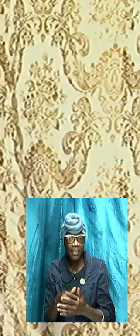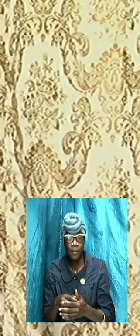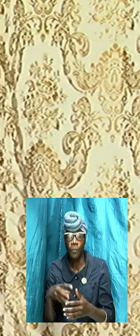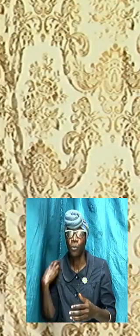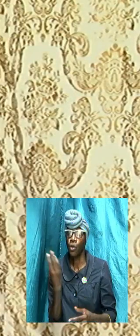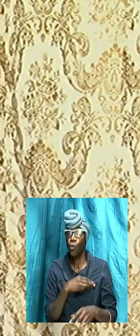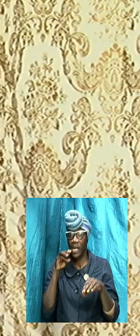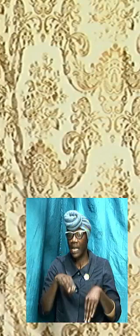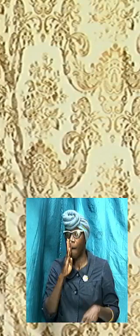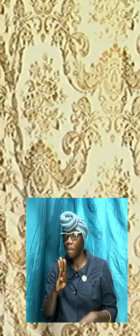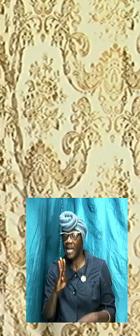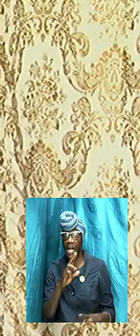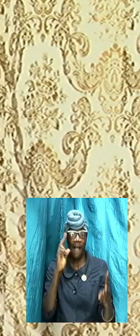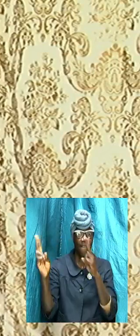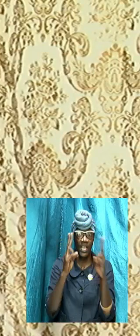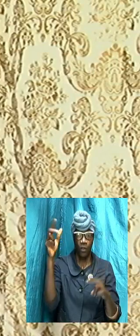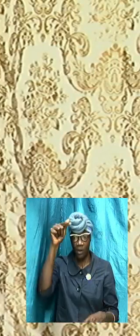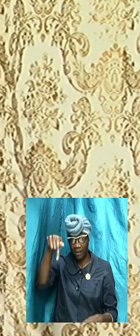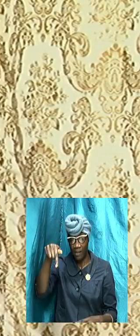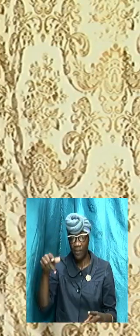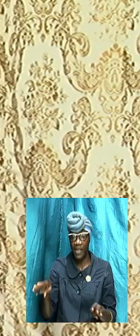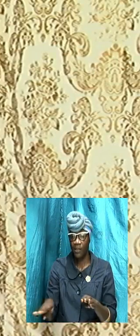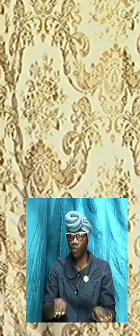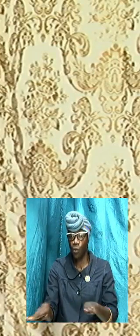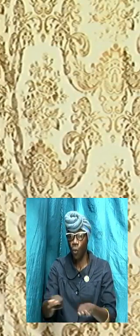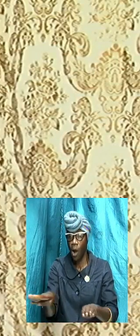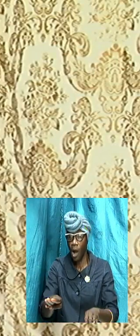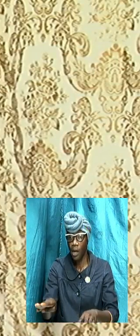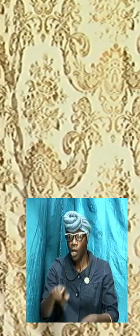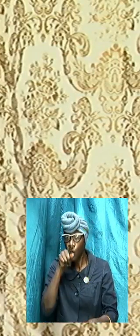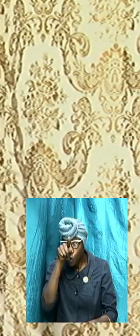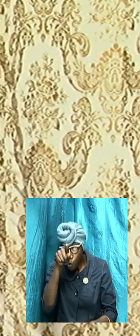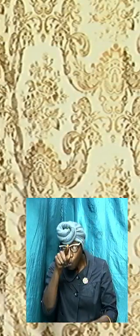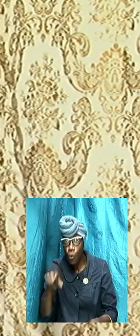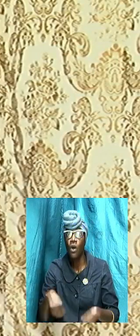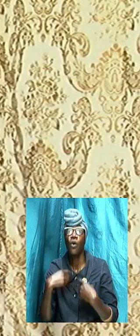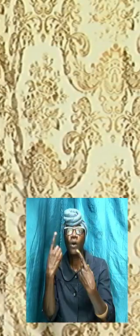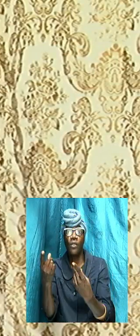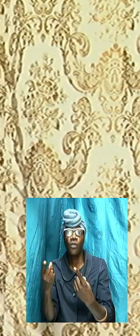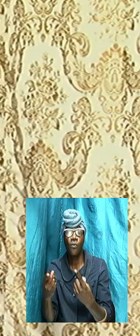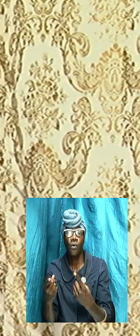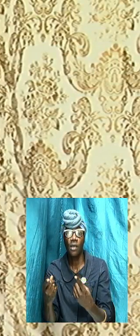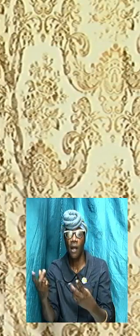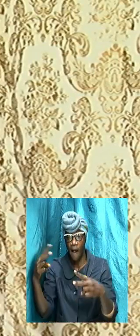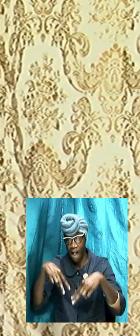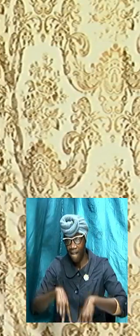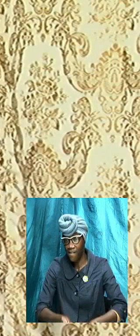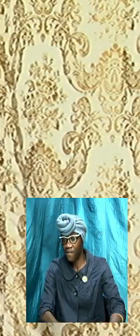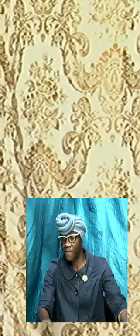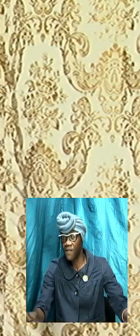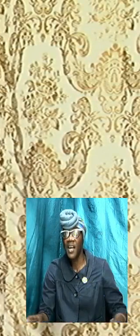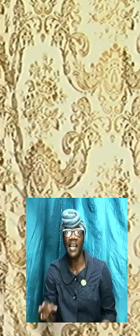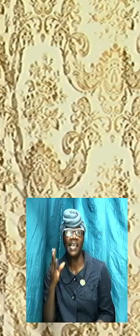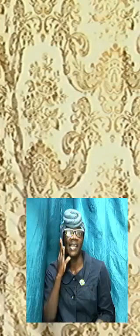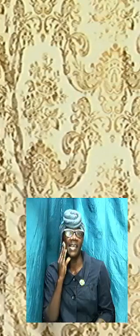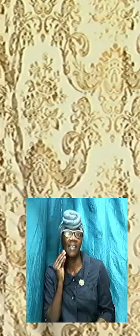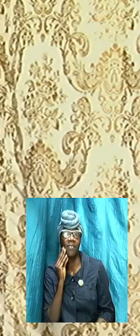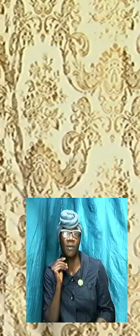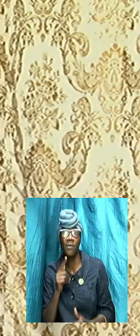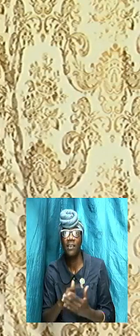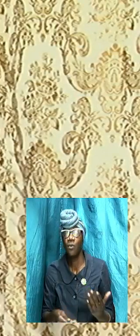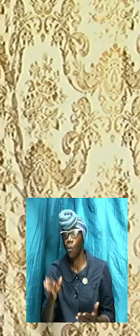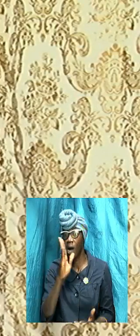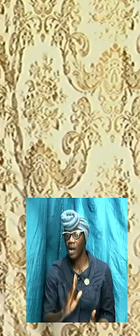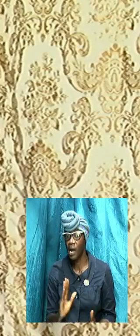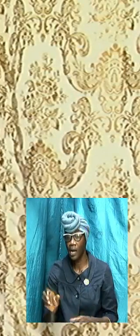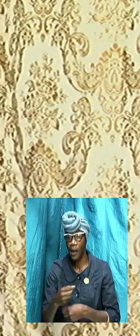this walk. Amen. And we look at the fact that even when you're going through your valley experiences, what God is trying to do is to make you into